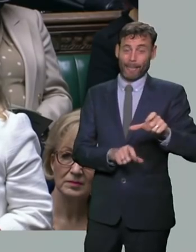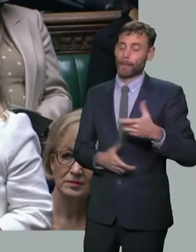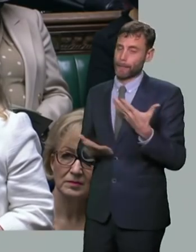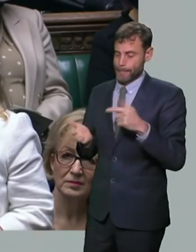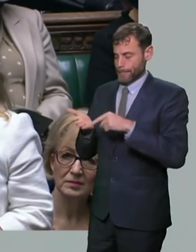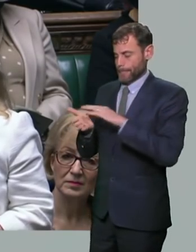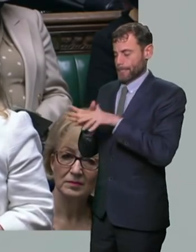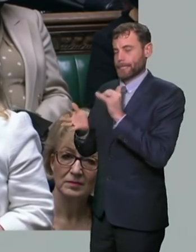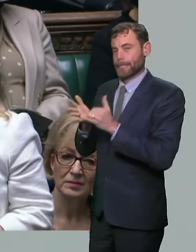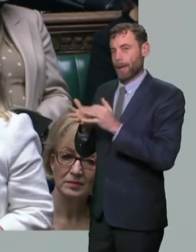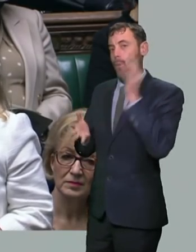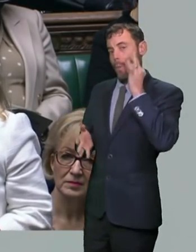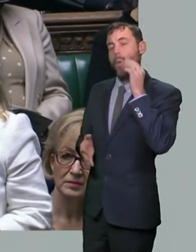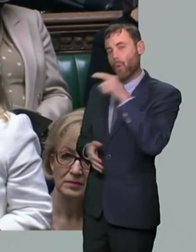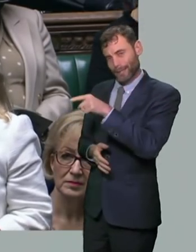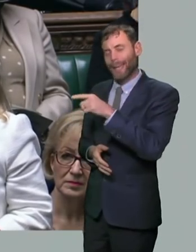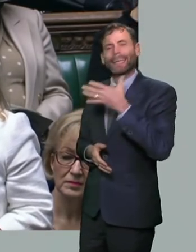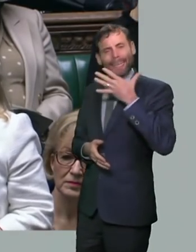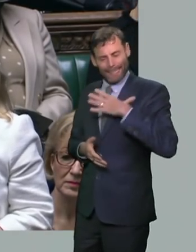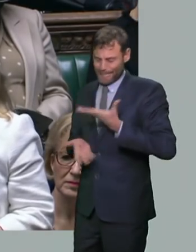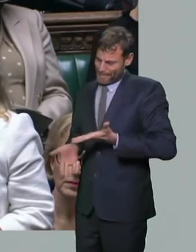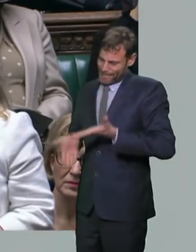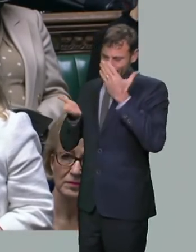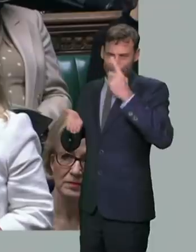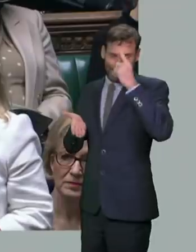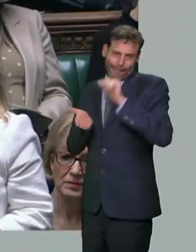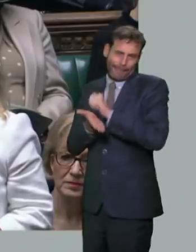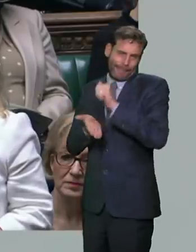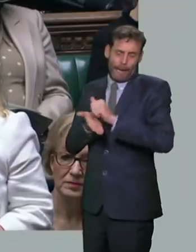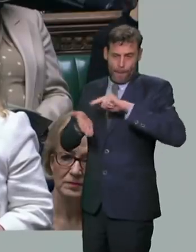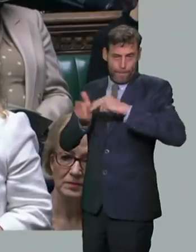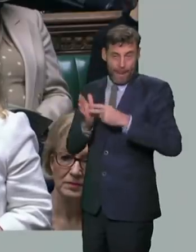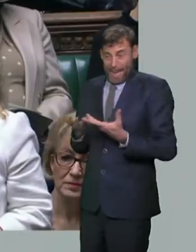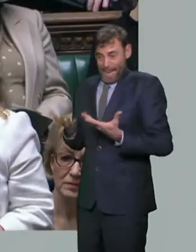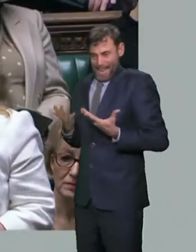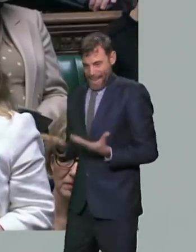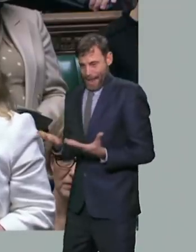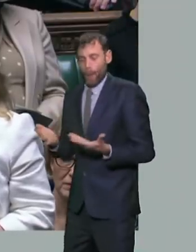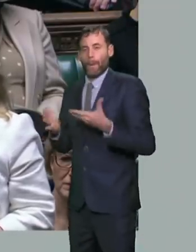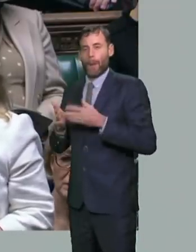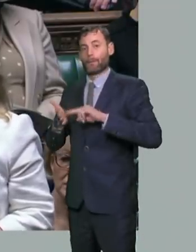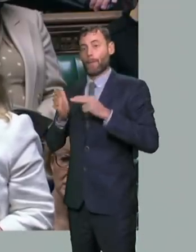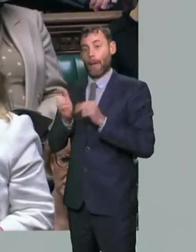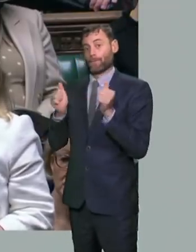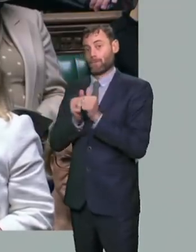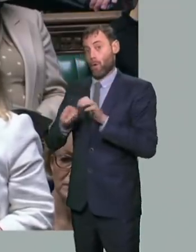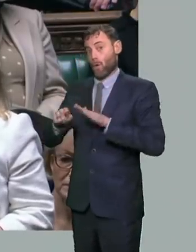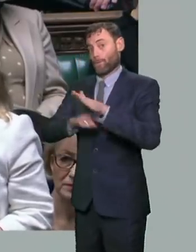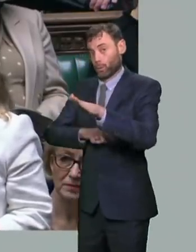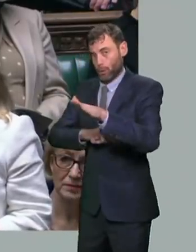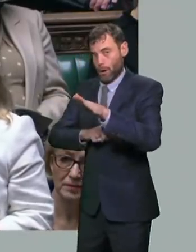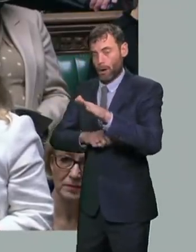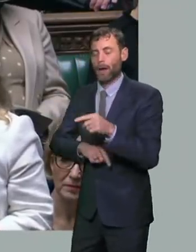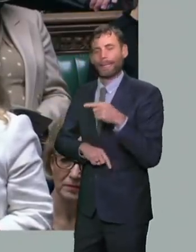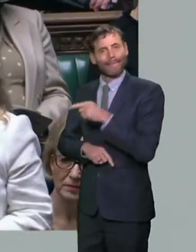Thames Water needs to come up with short and long-term solutions, and they need to make